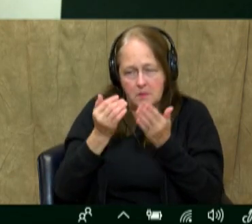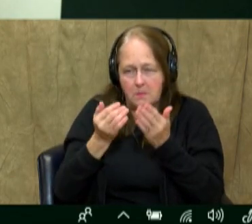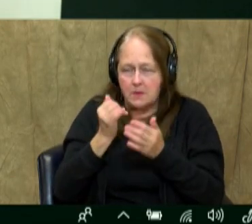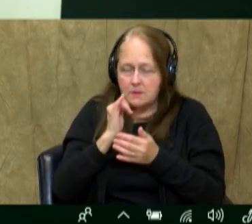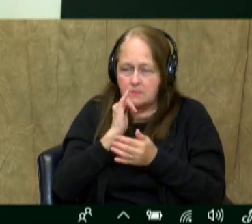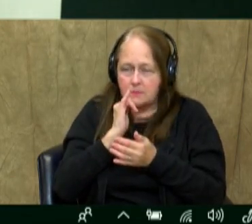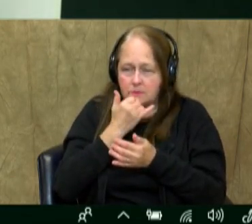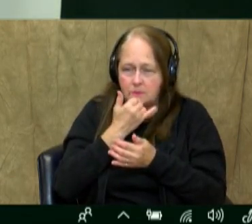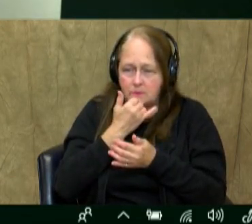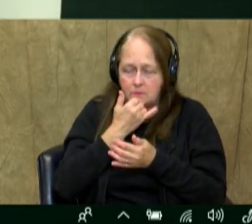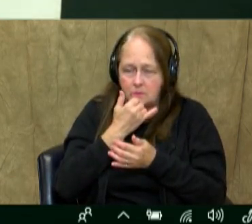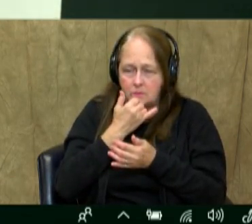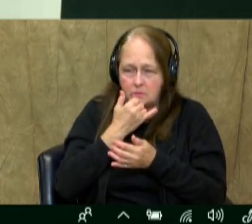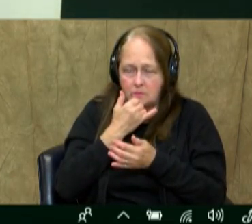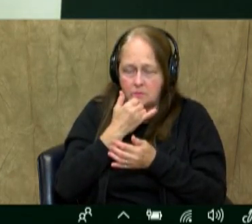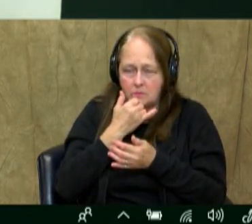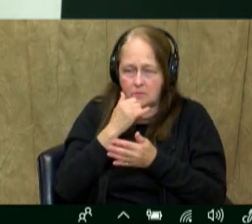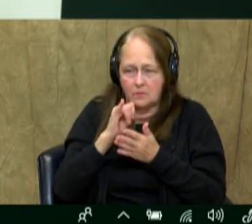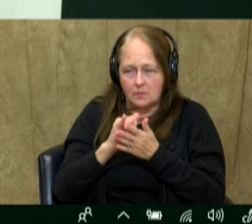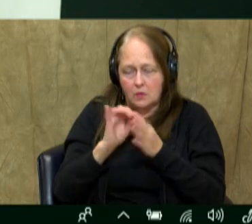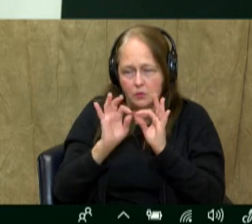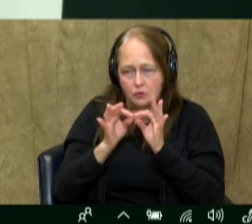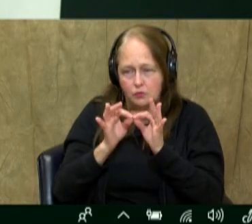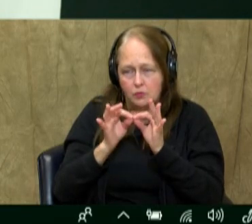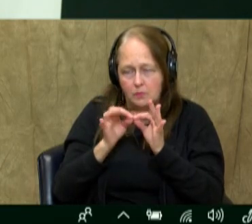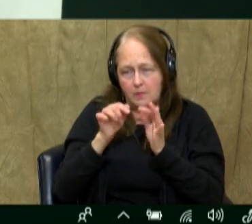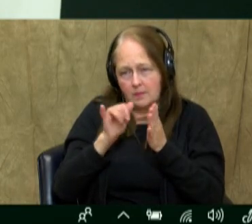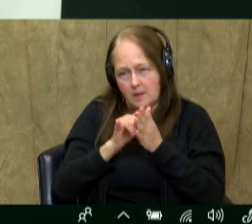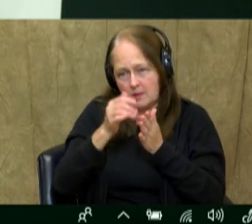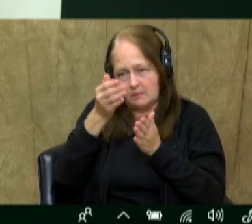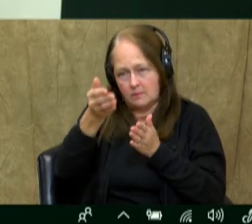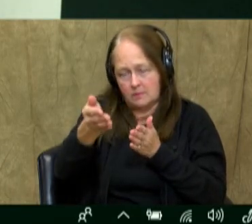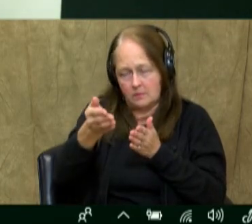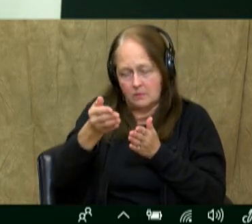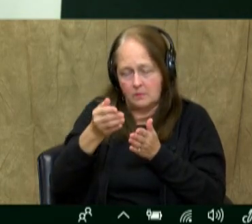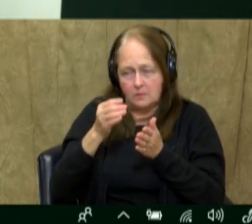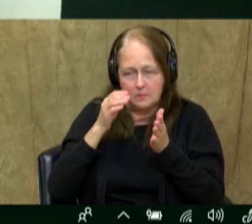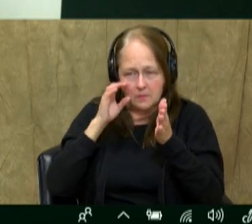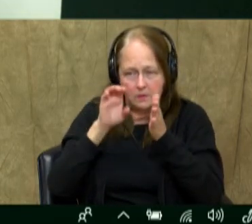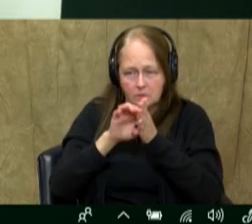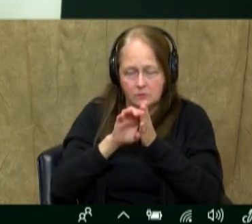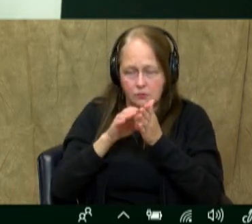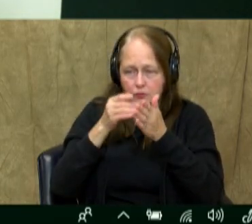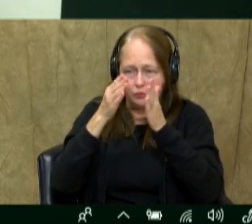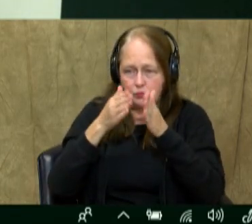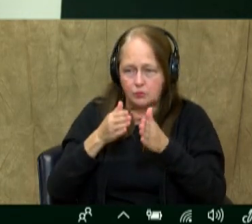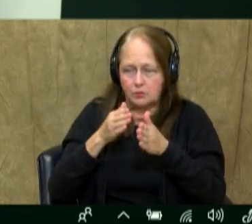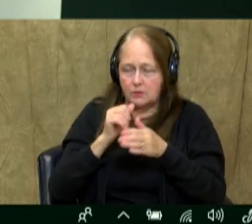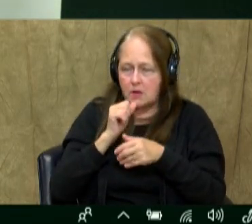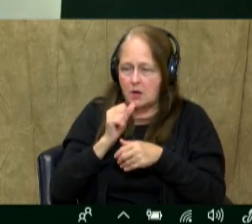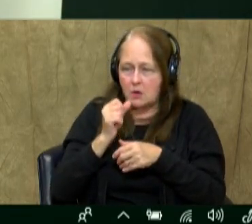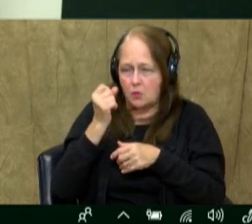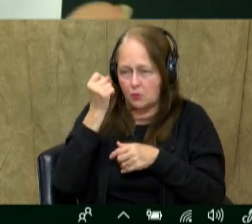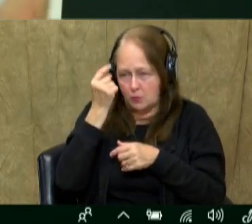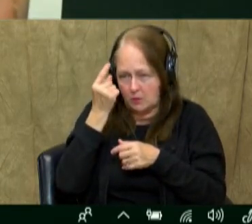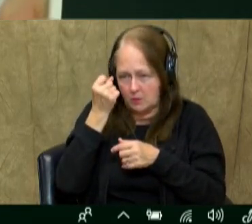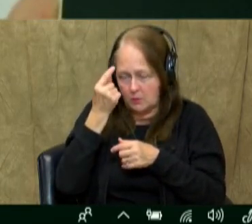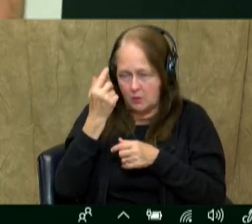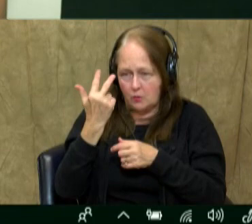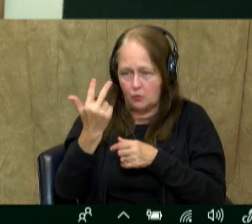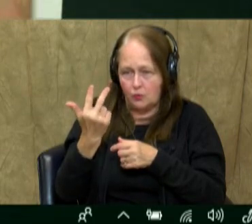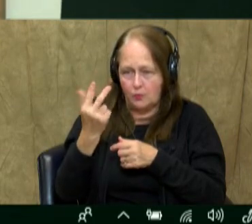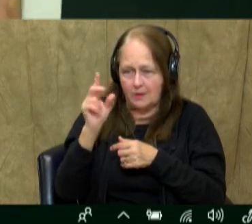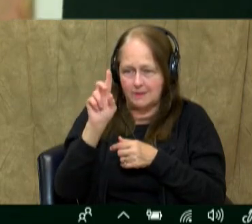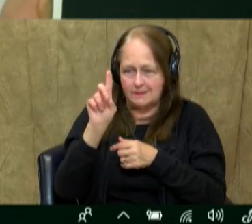mistake in interpreting this diagram is students not really putting a